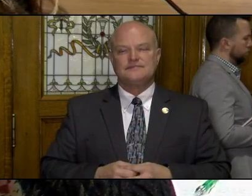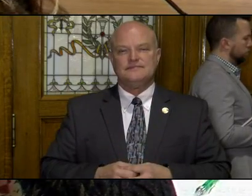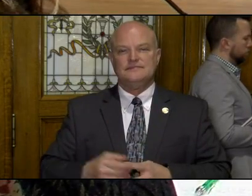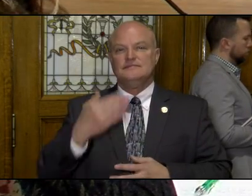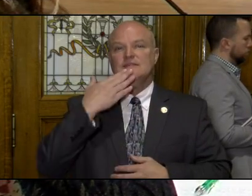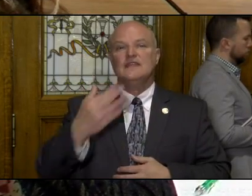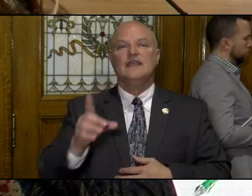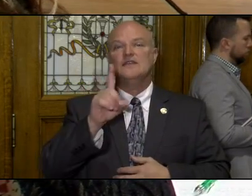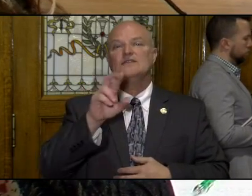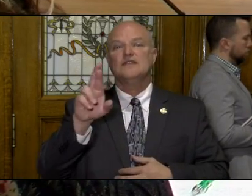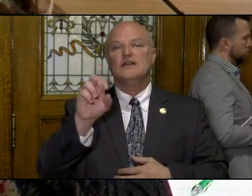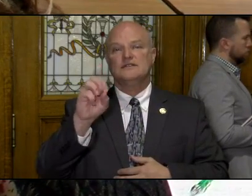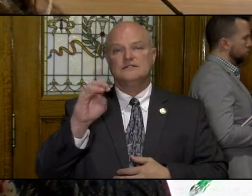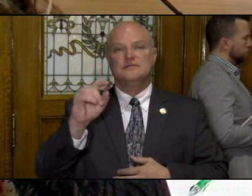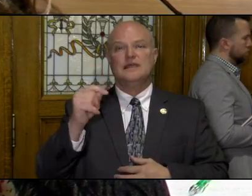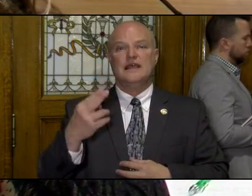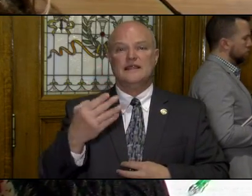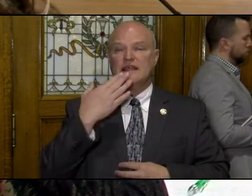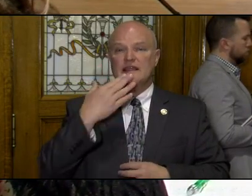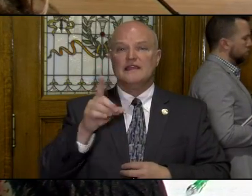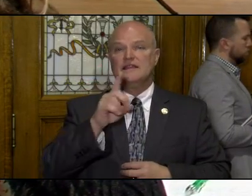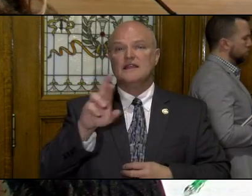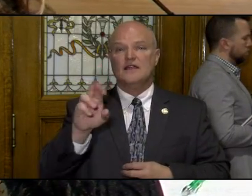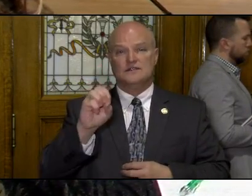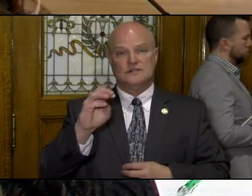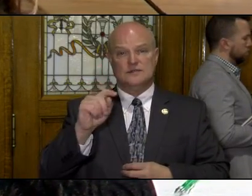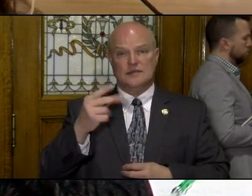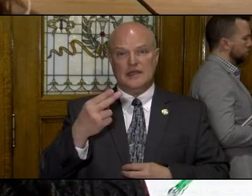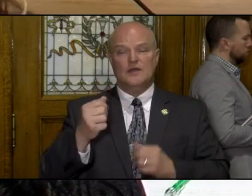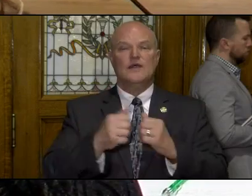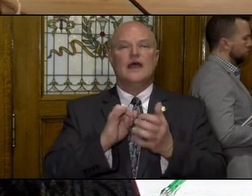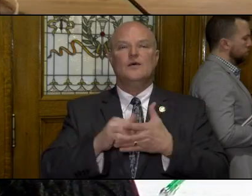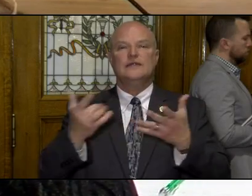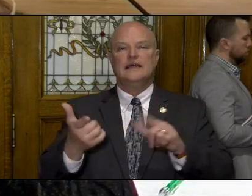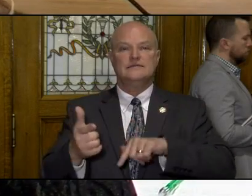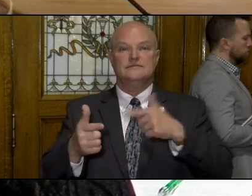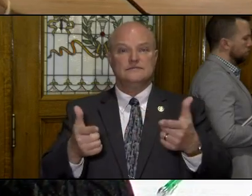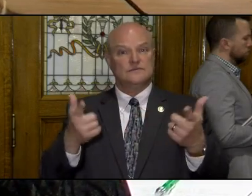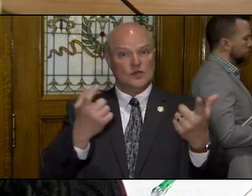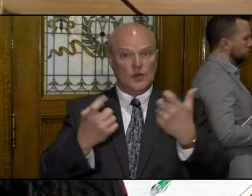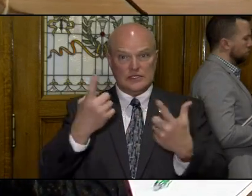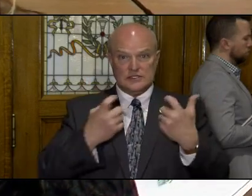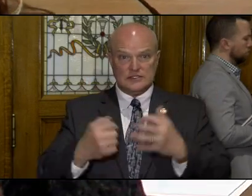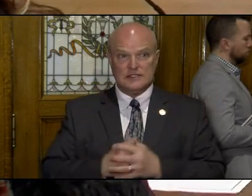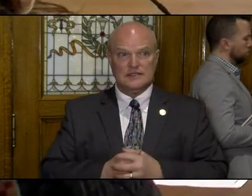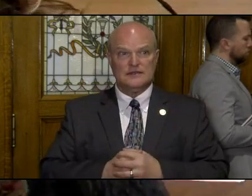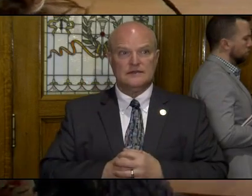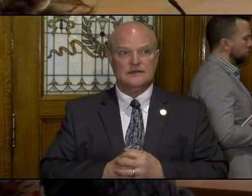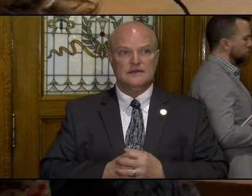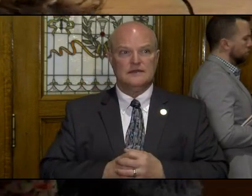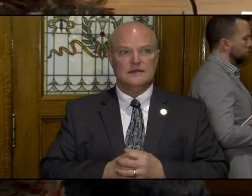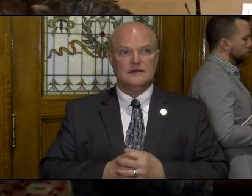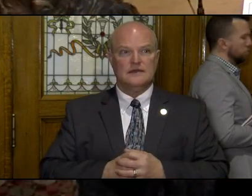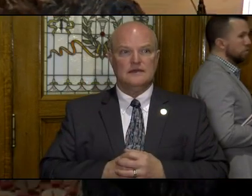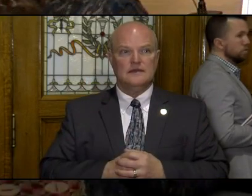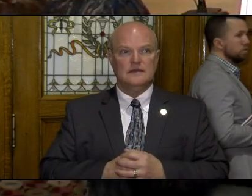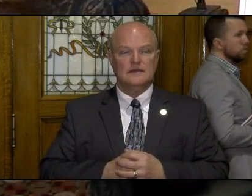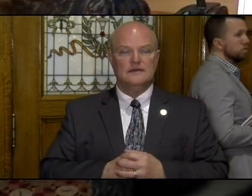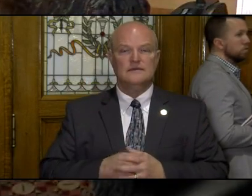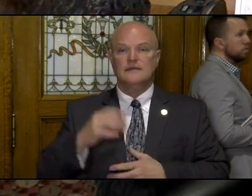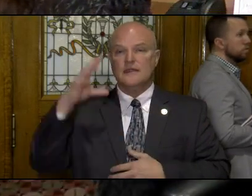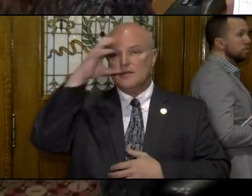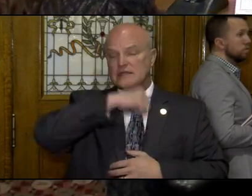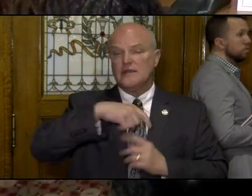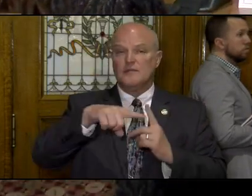Thank you, Dr. Smith, and thank you, Dr. Smith. And with that, we'll turn it over for any questions. The presumptive